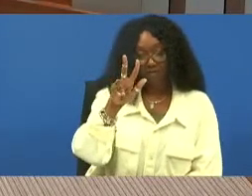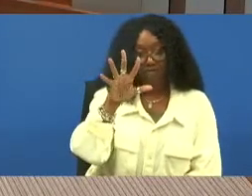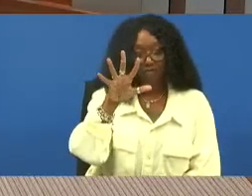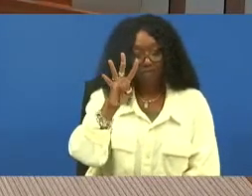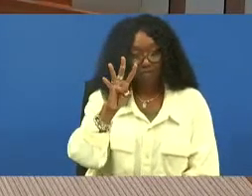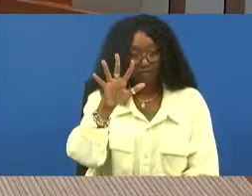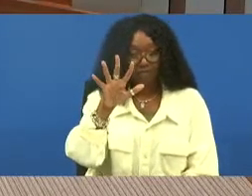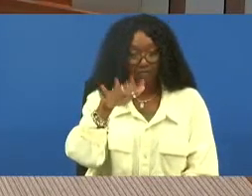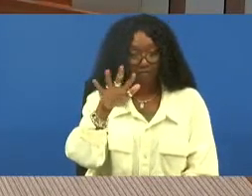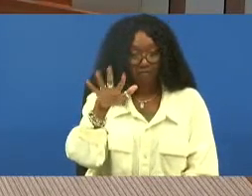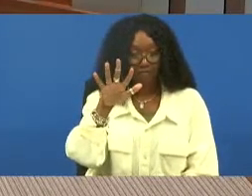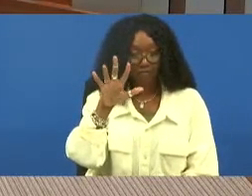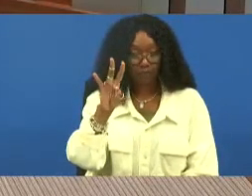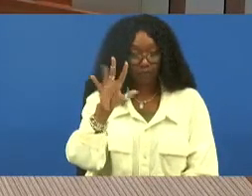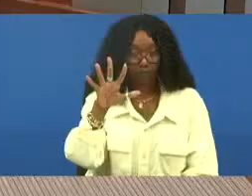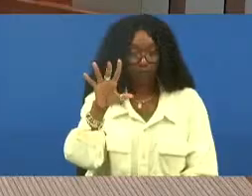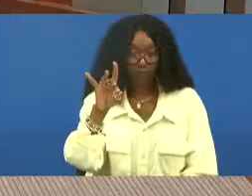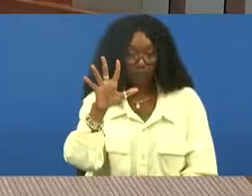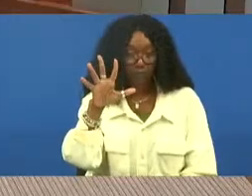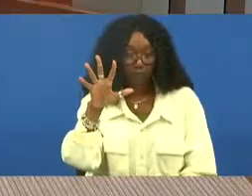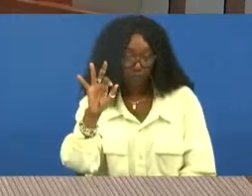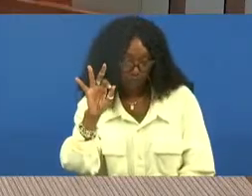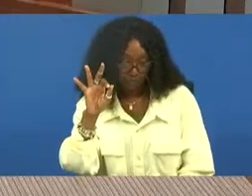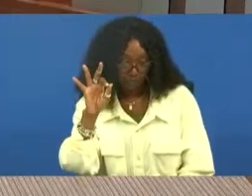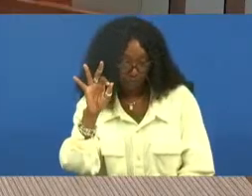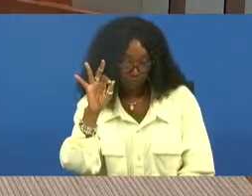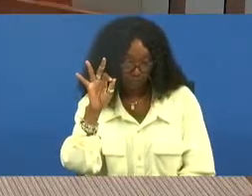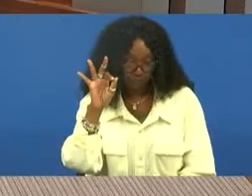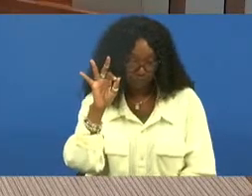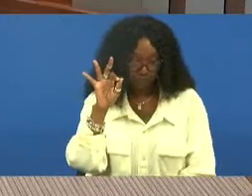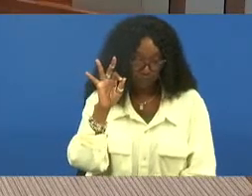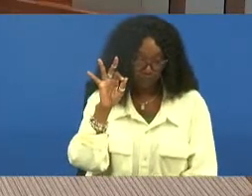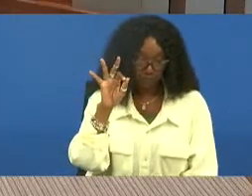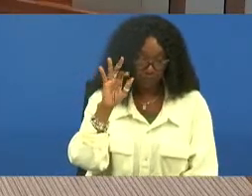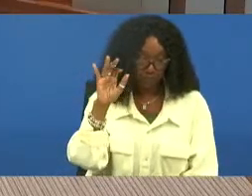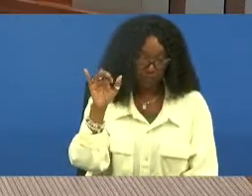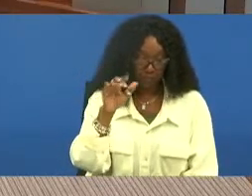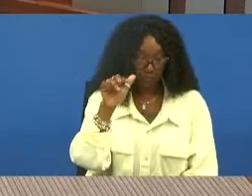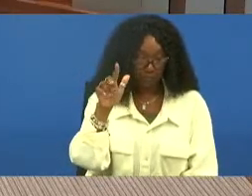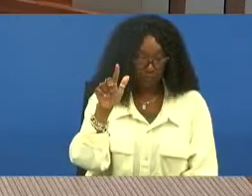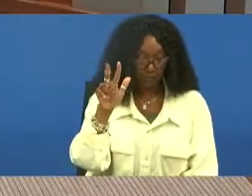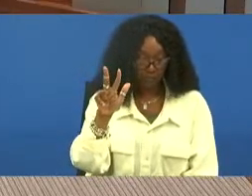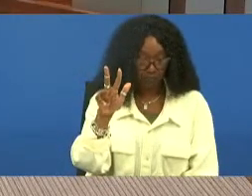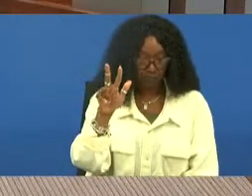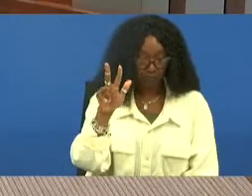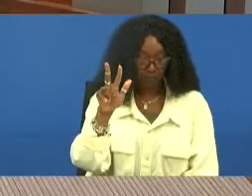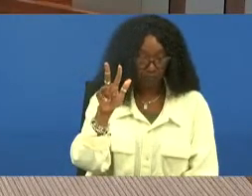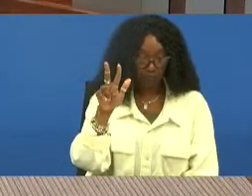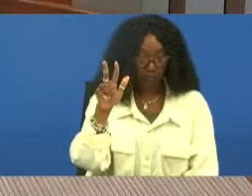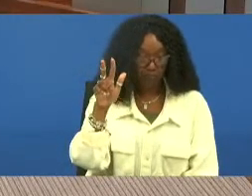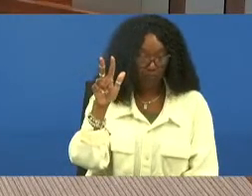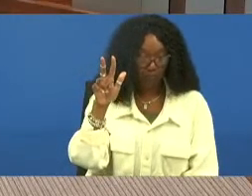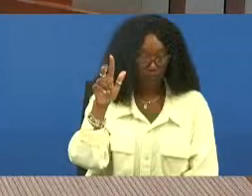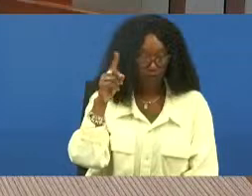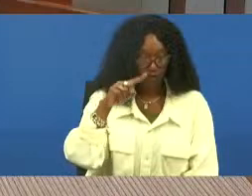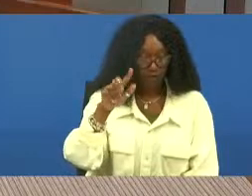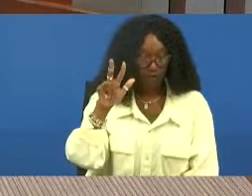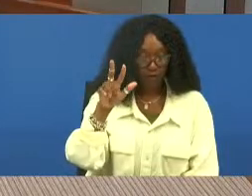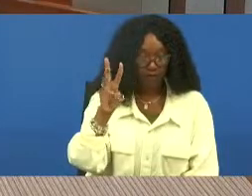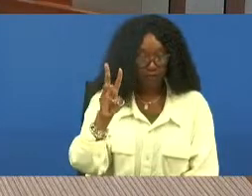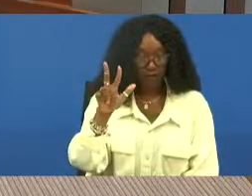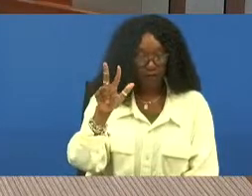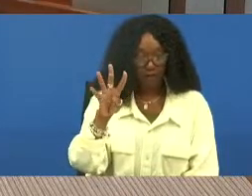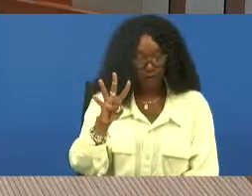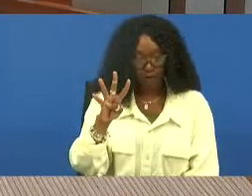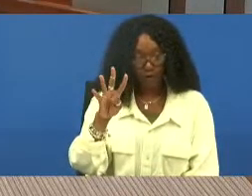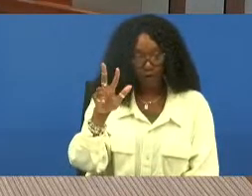55, 57, 58, and 59. July 23rd meeting for items 34, 36, and 48, and